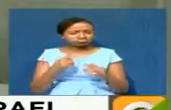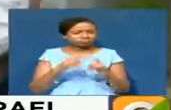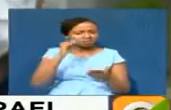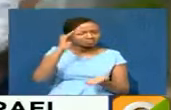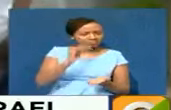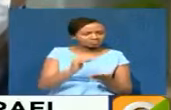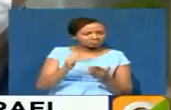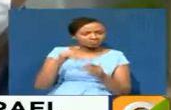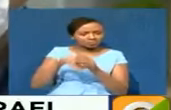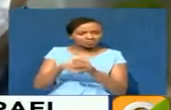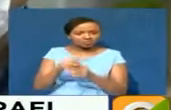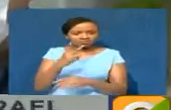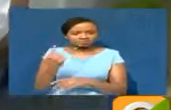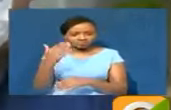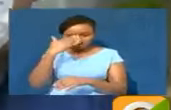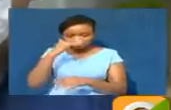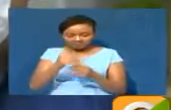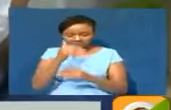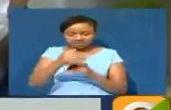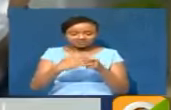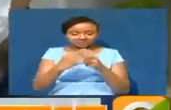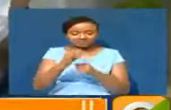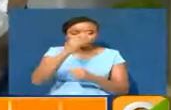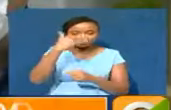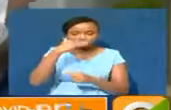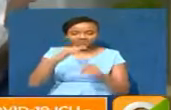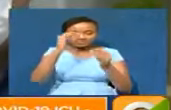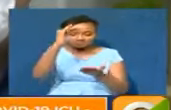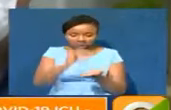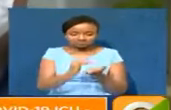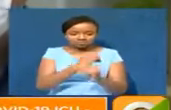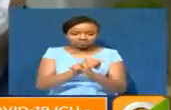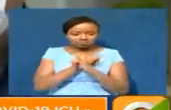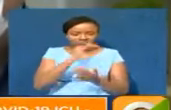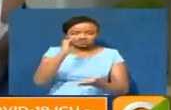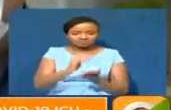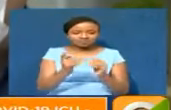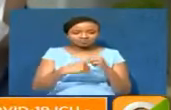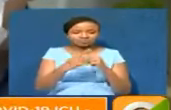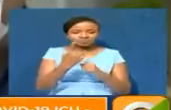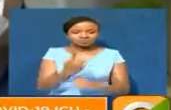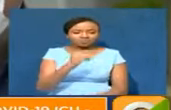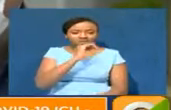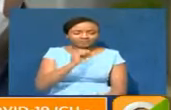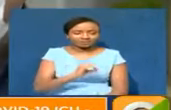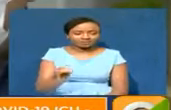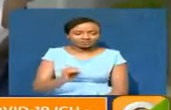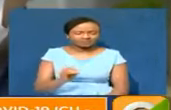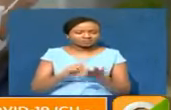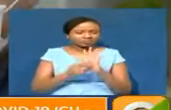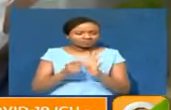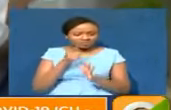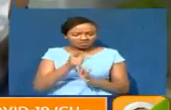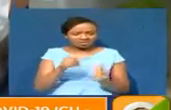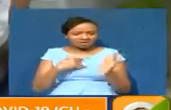90 days. By far, in a way, the majority of these patients who are arriving on high-flow oxygen, getting prone, meaning we put